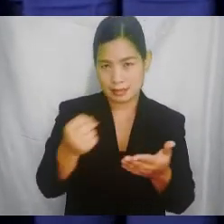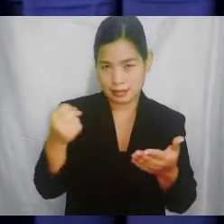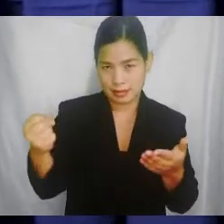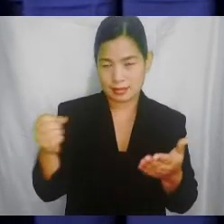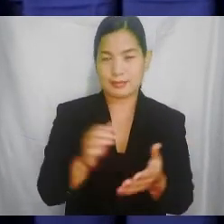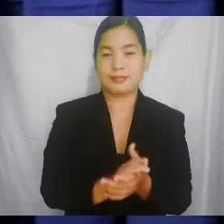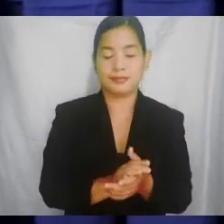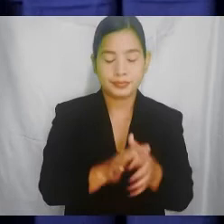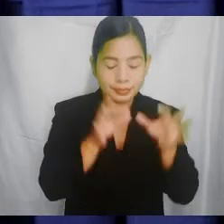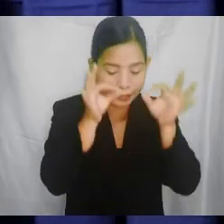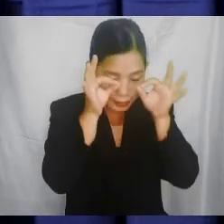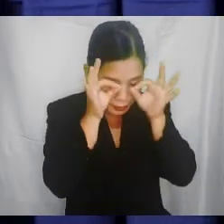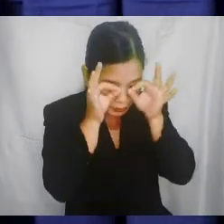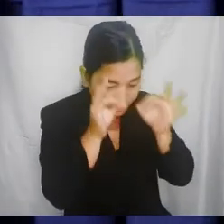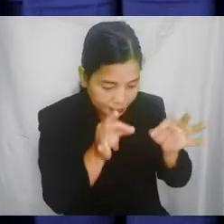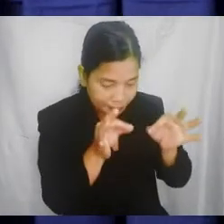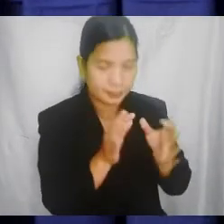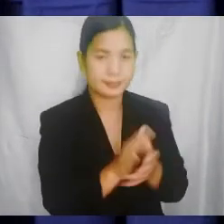slide.